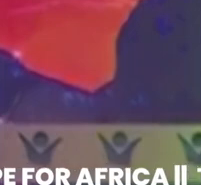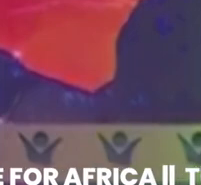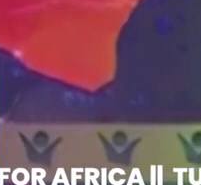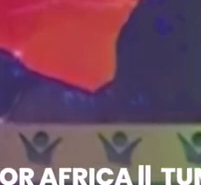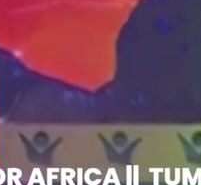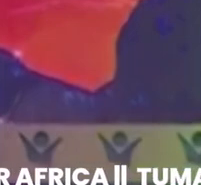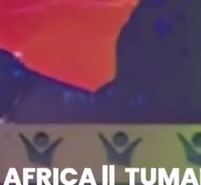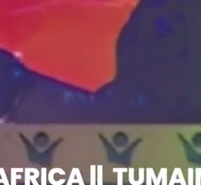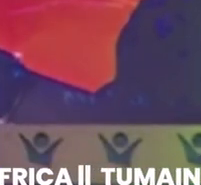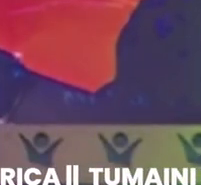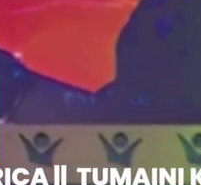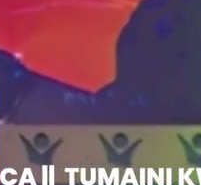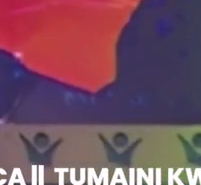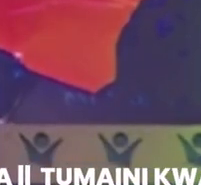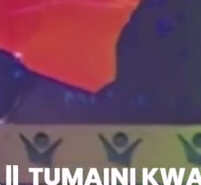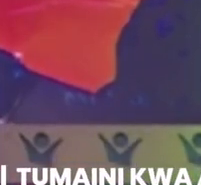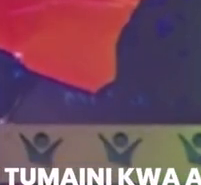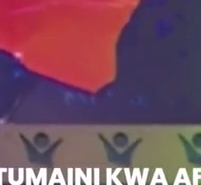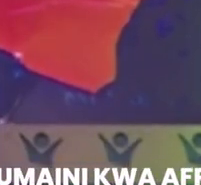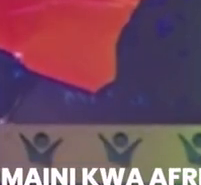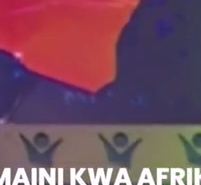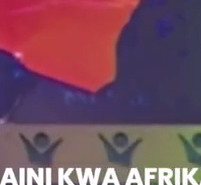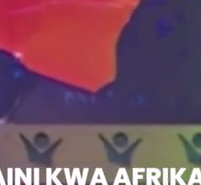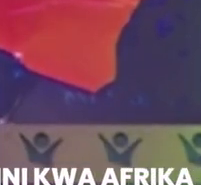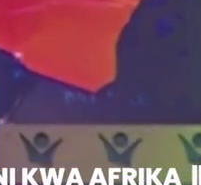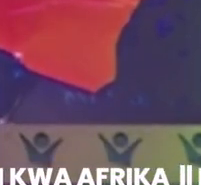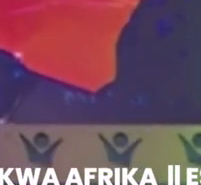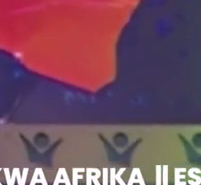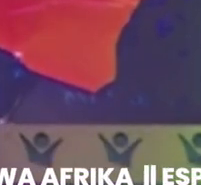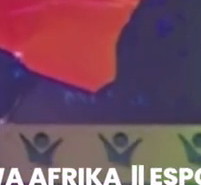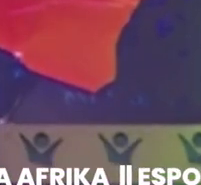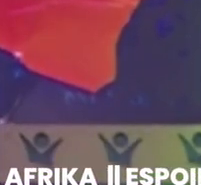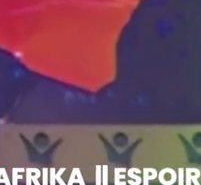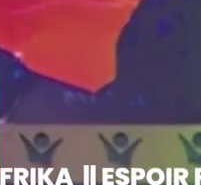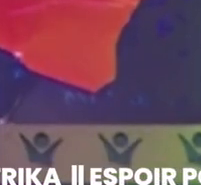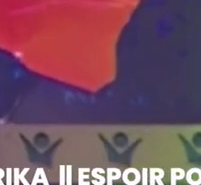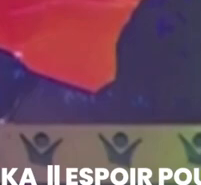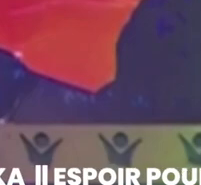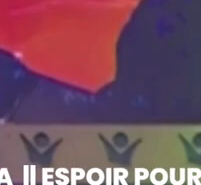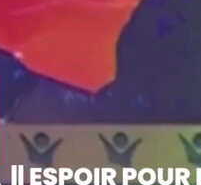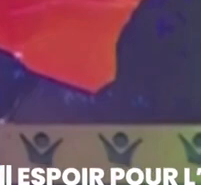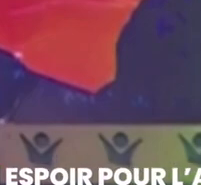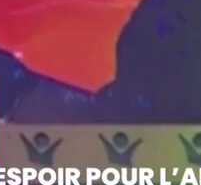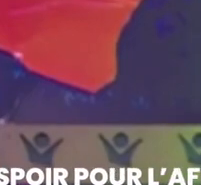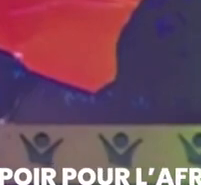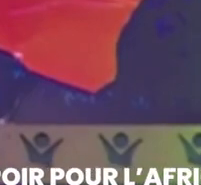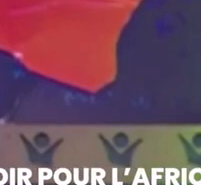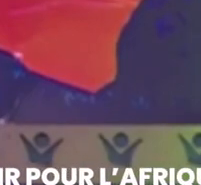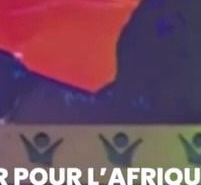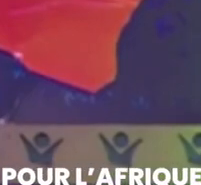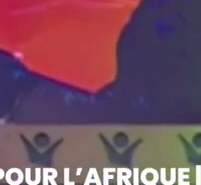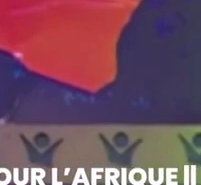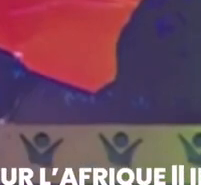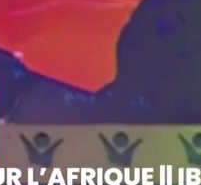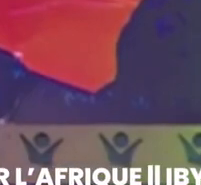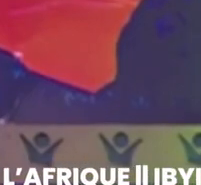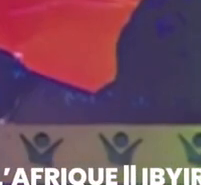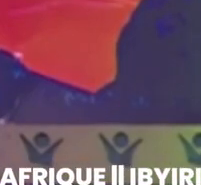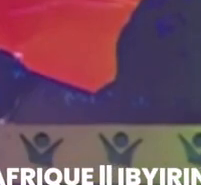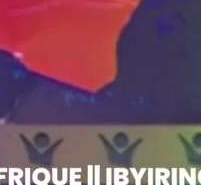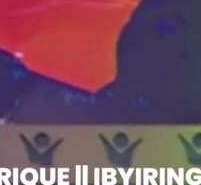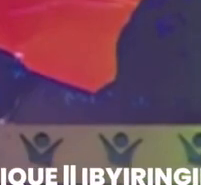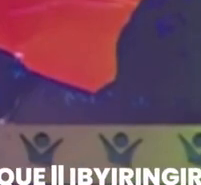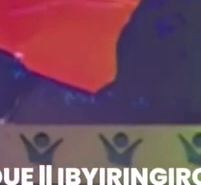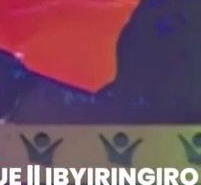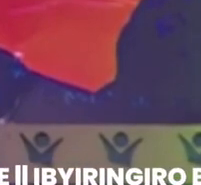as we express our deep gratitude to you for every blessing you have continued